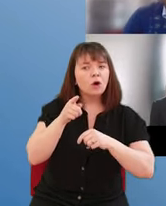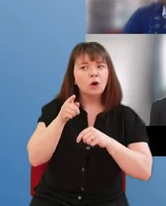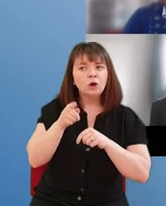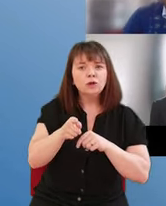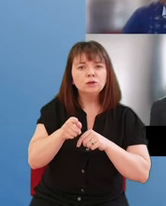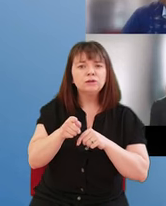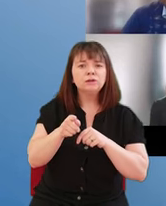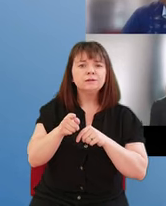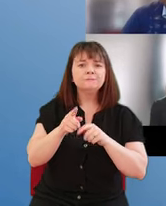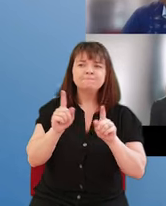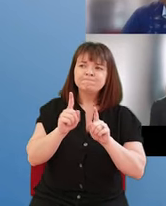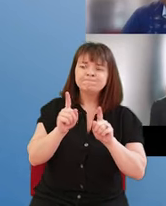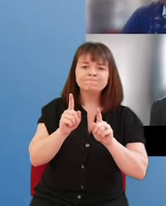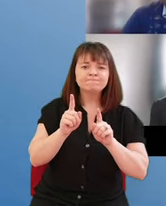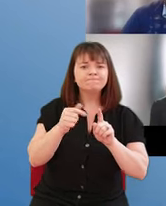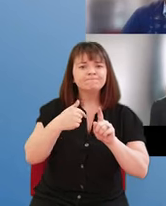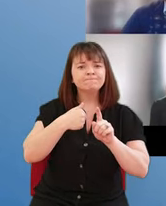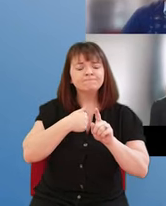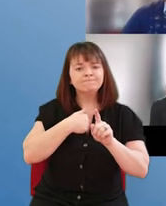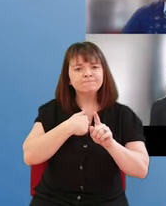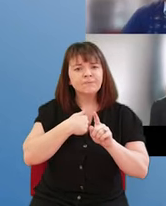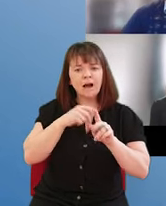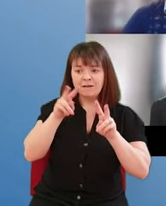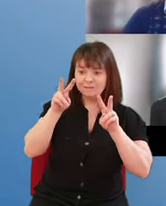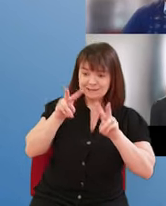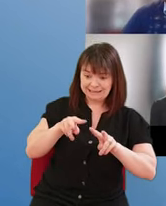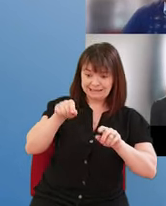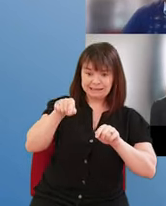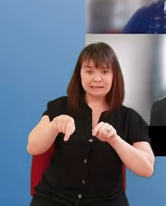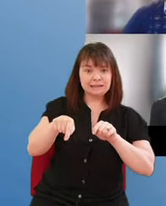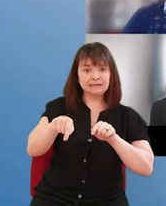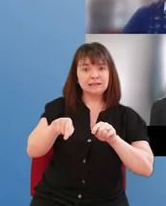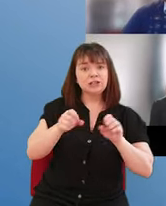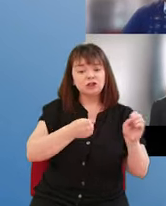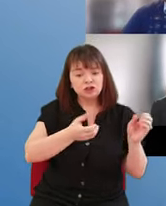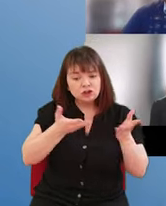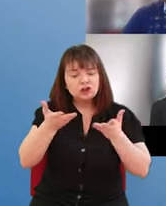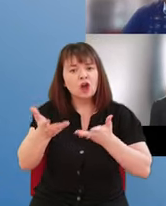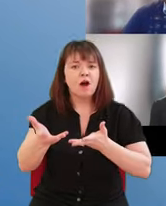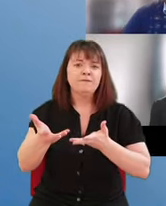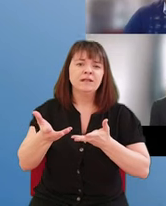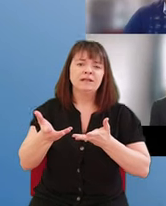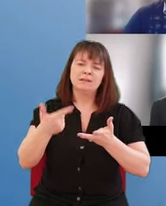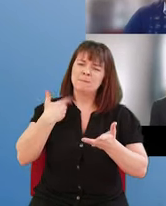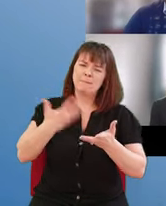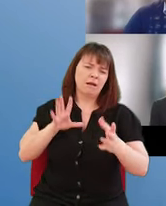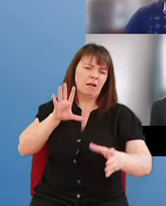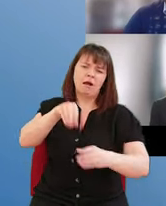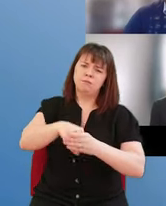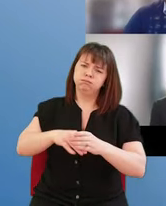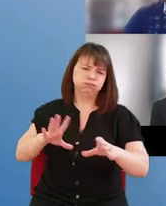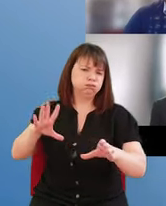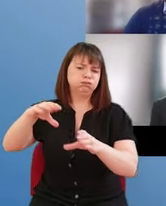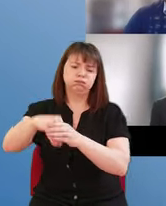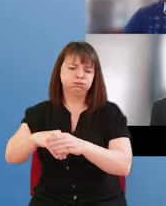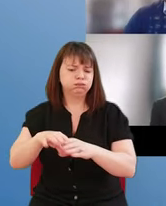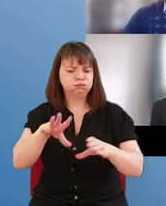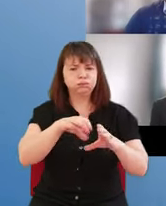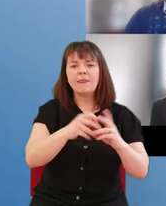in, and then it gets taken into general services, and then we suddenly realise that we've had a terrible tragedy, and then we invest in it again. So how can